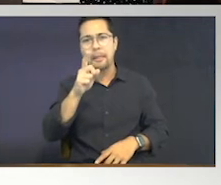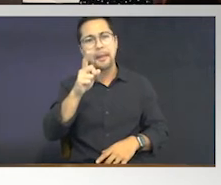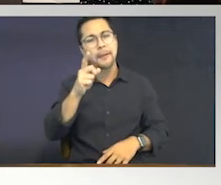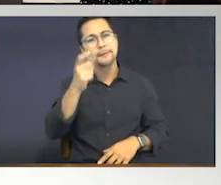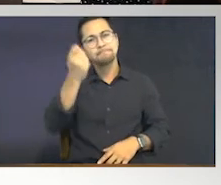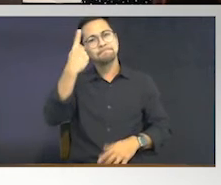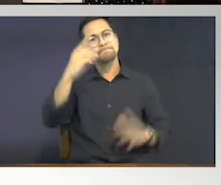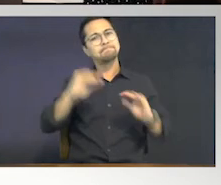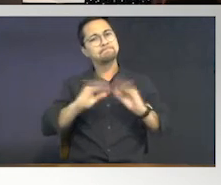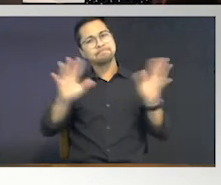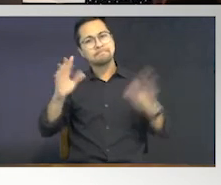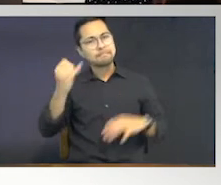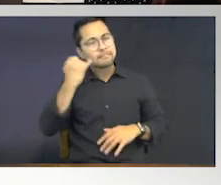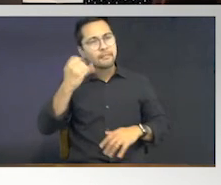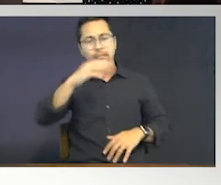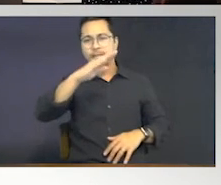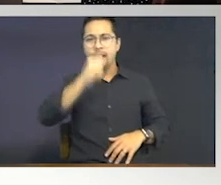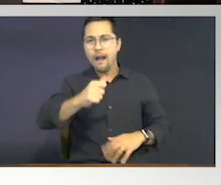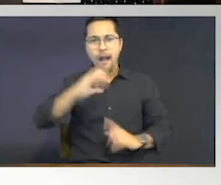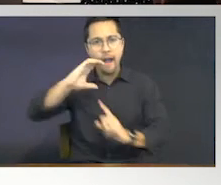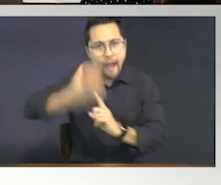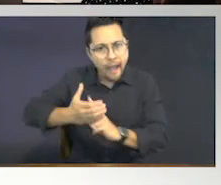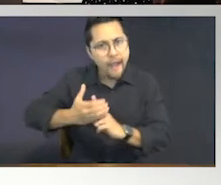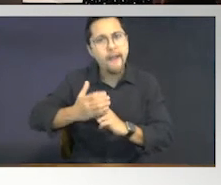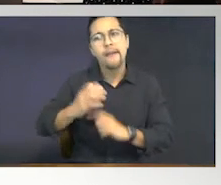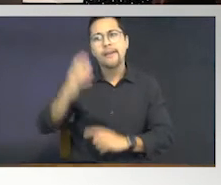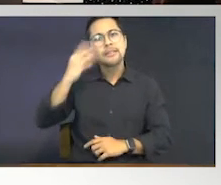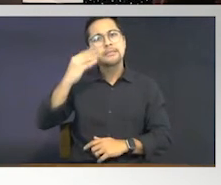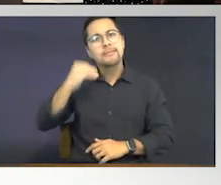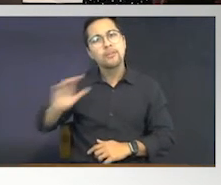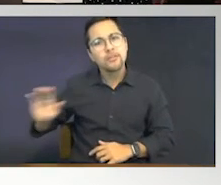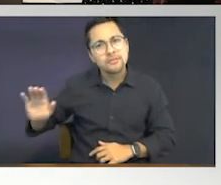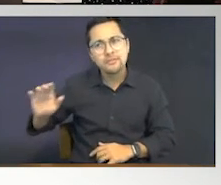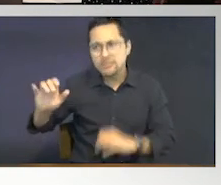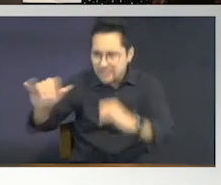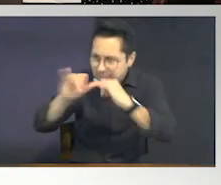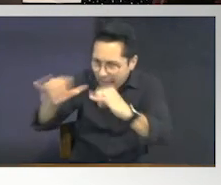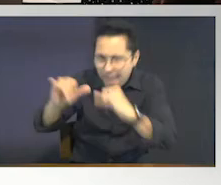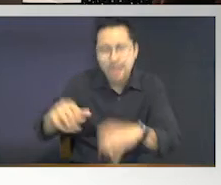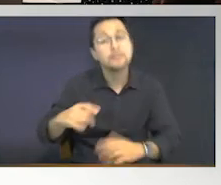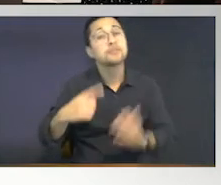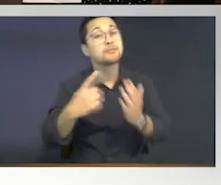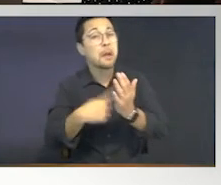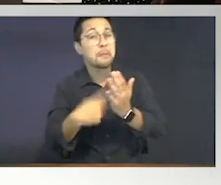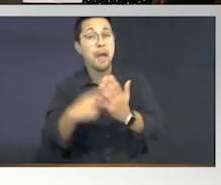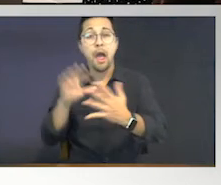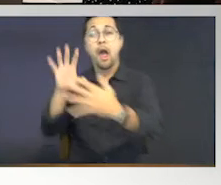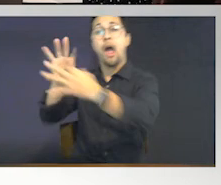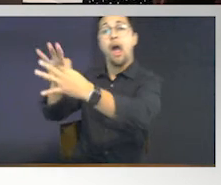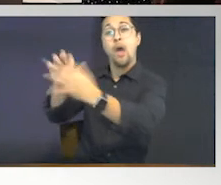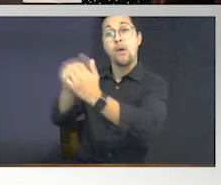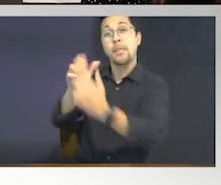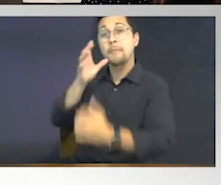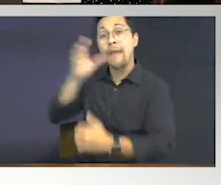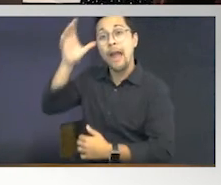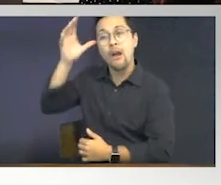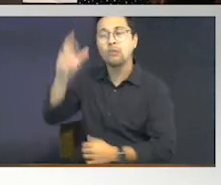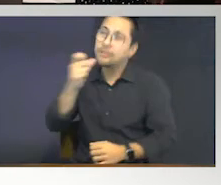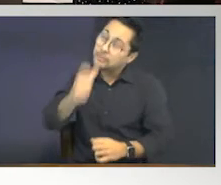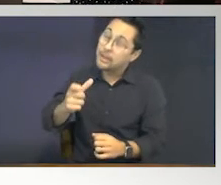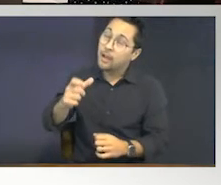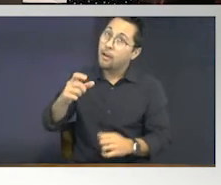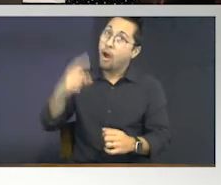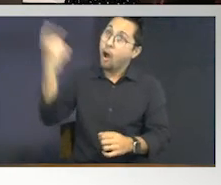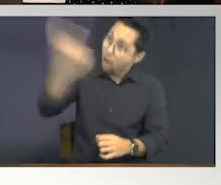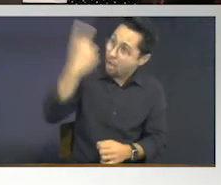not walked in your shoes. So sometimes connecting with other parents, actually not sometimes, all the time, connecting with